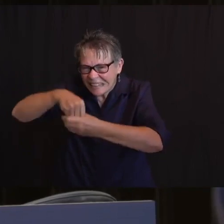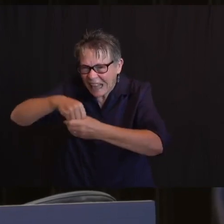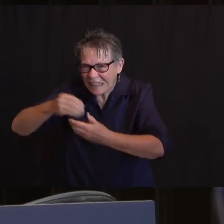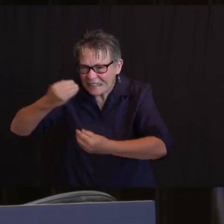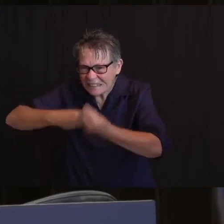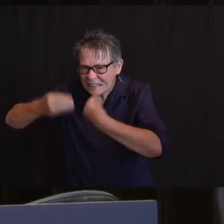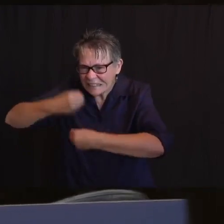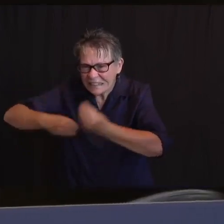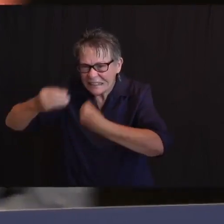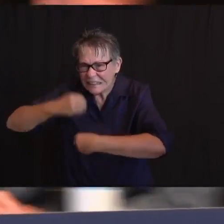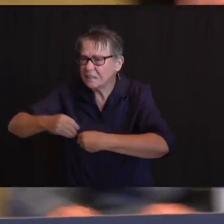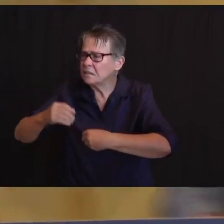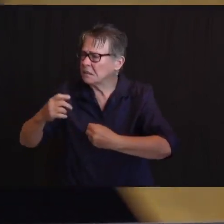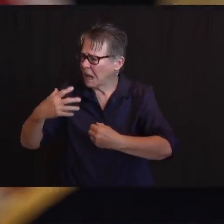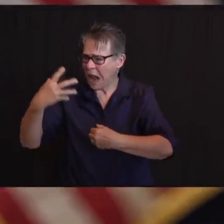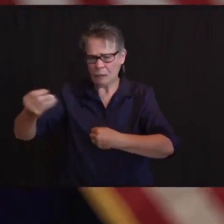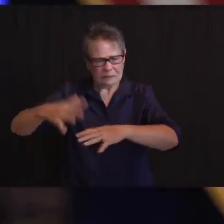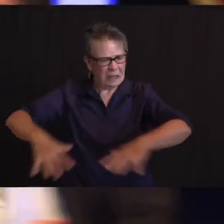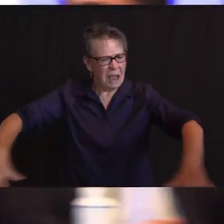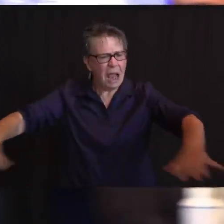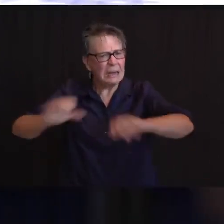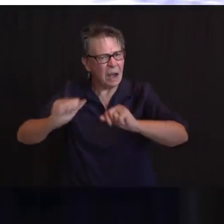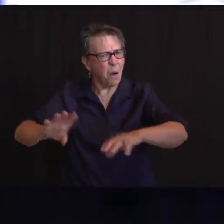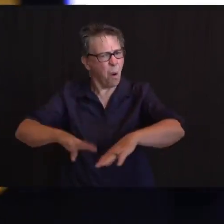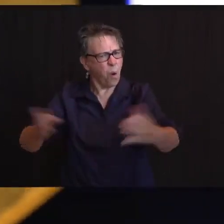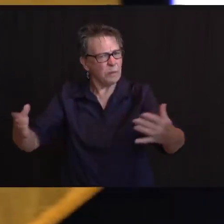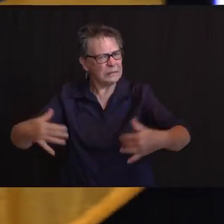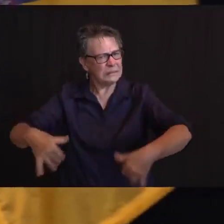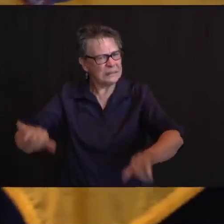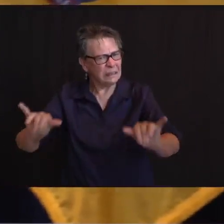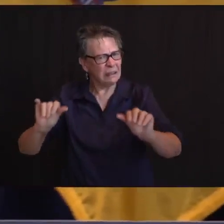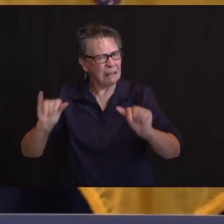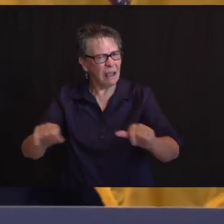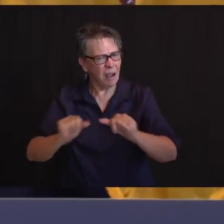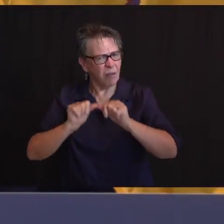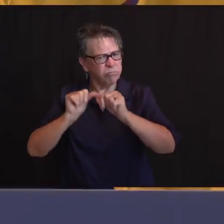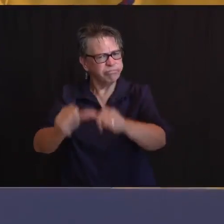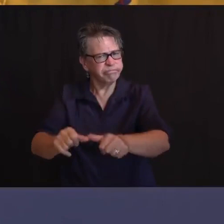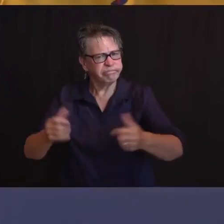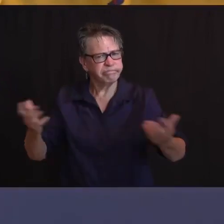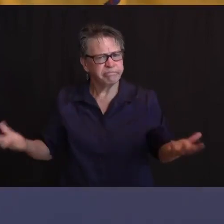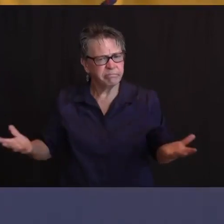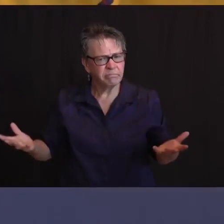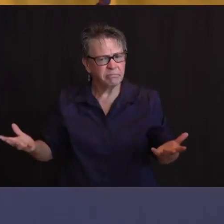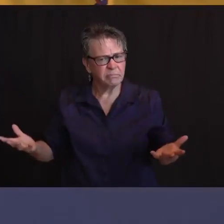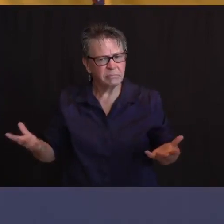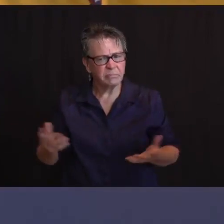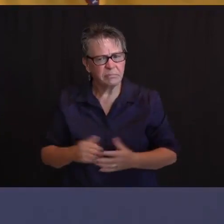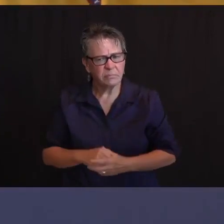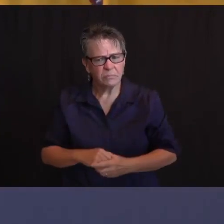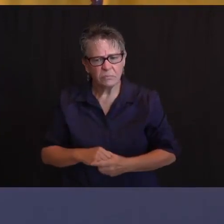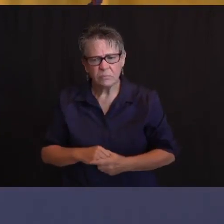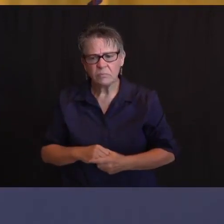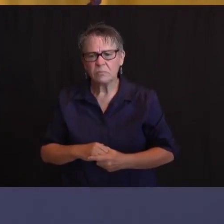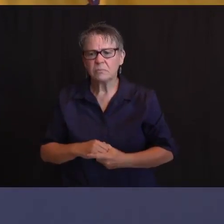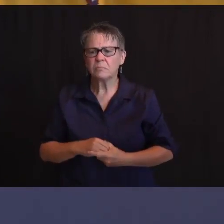Yeah, I mean, this is an interesting point. I had a good exchange this morning with Mary Lou Halverson, by the way, of the Restaurant Association.